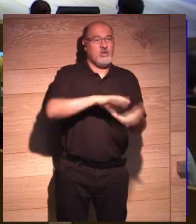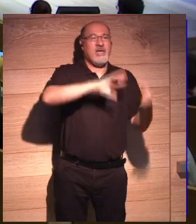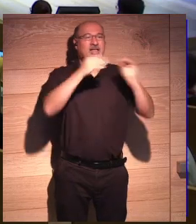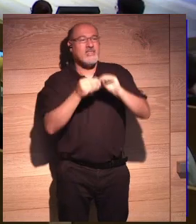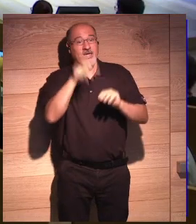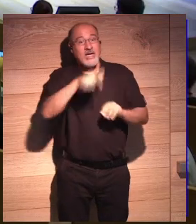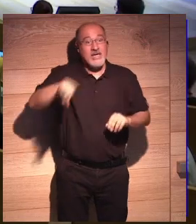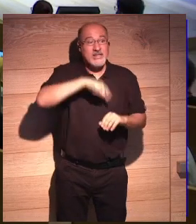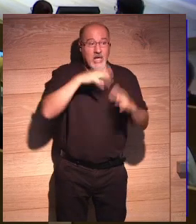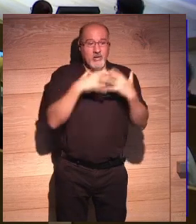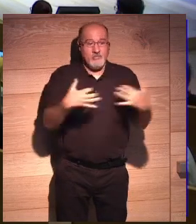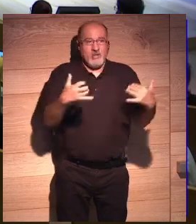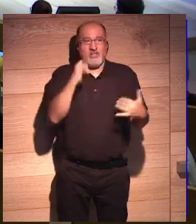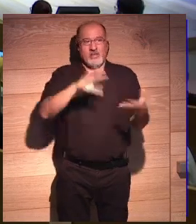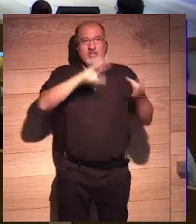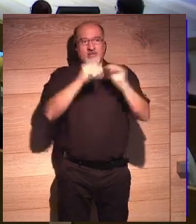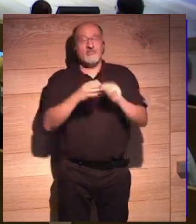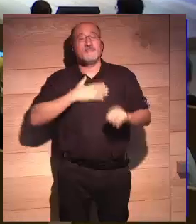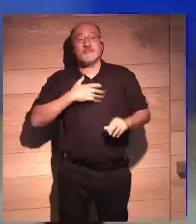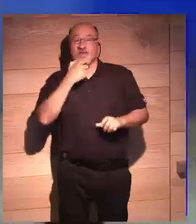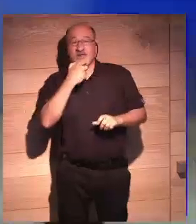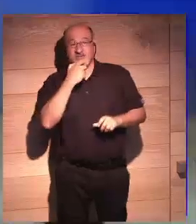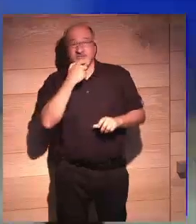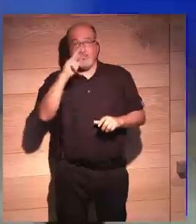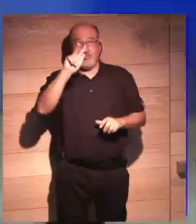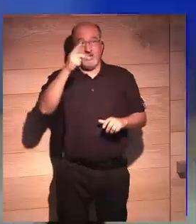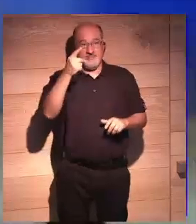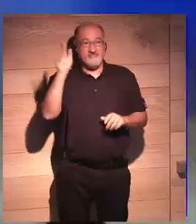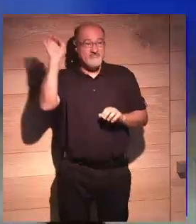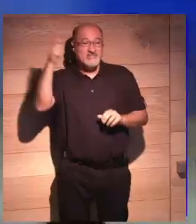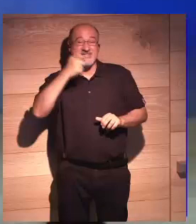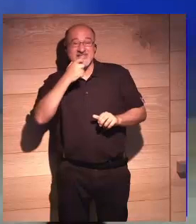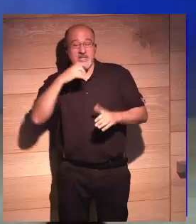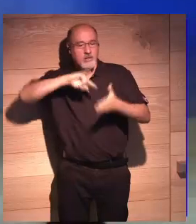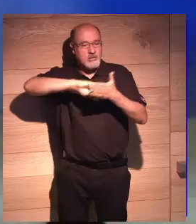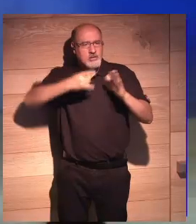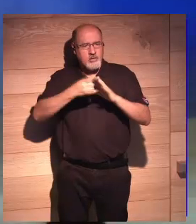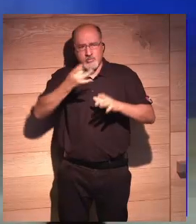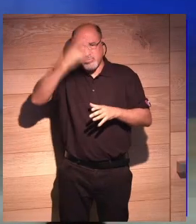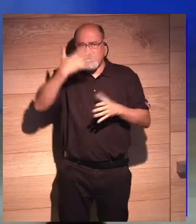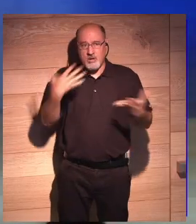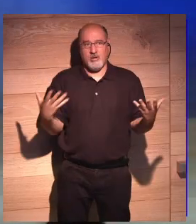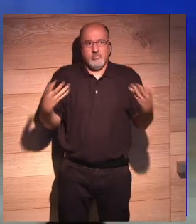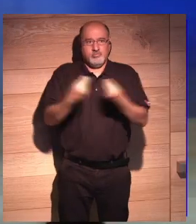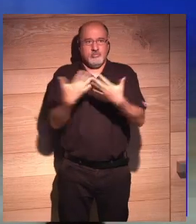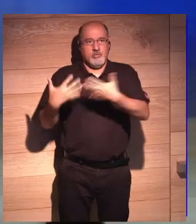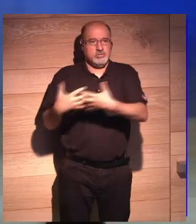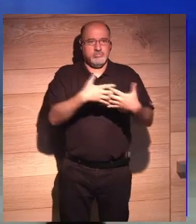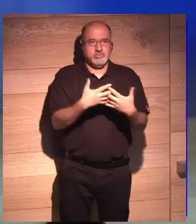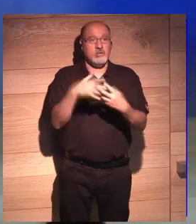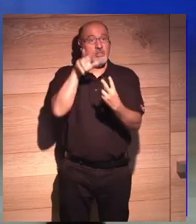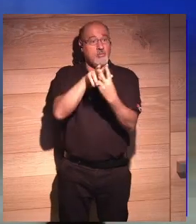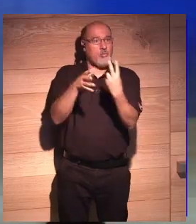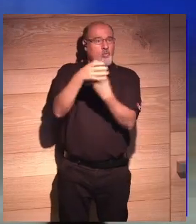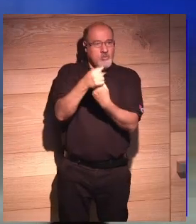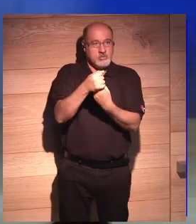about the UK being a place where creativity meets technology. And I think that's something that we're really interested to focus on and incredibly pertinent to this